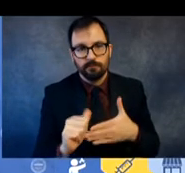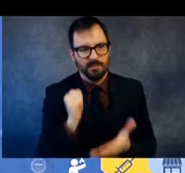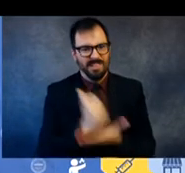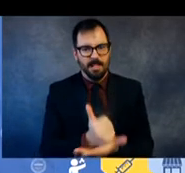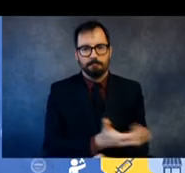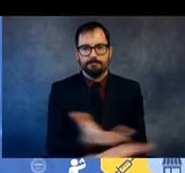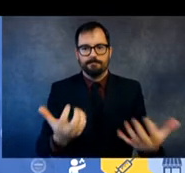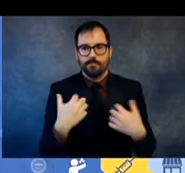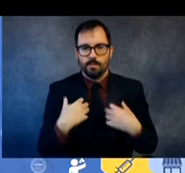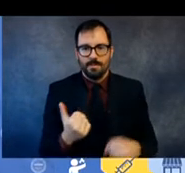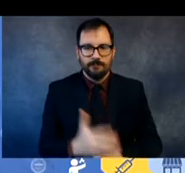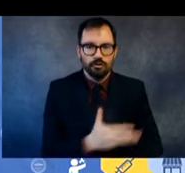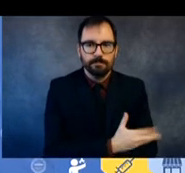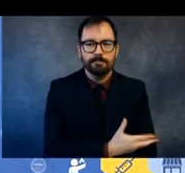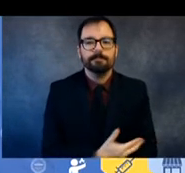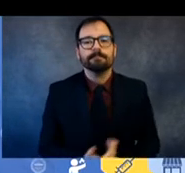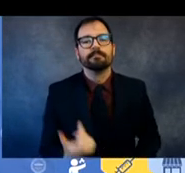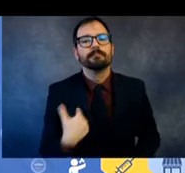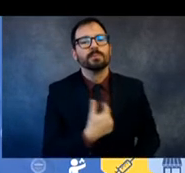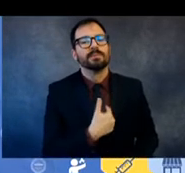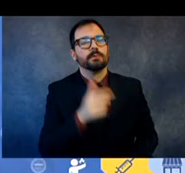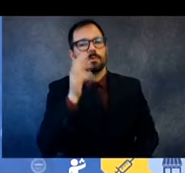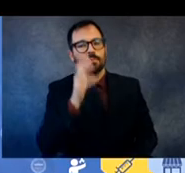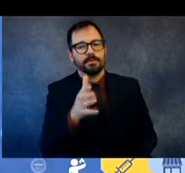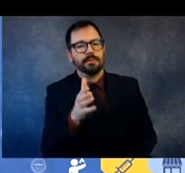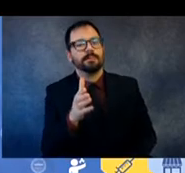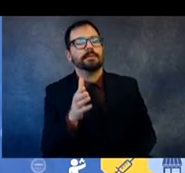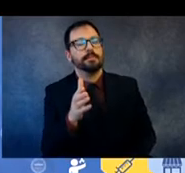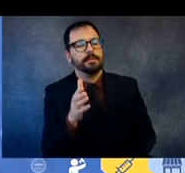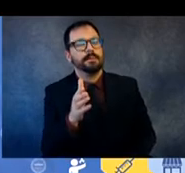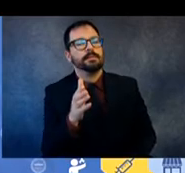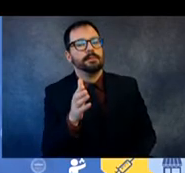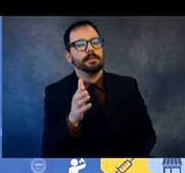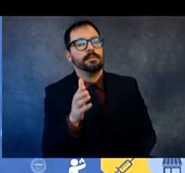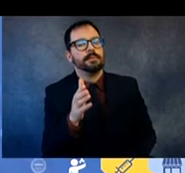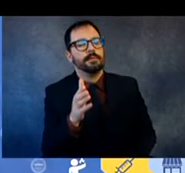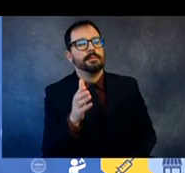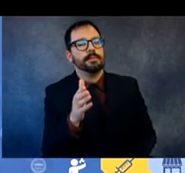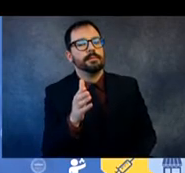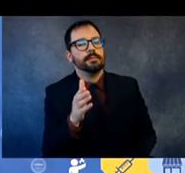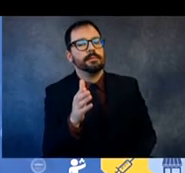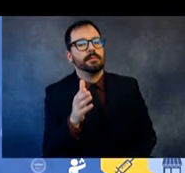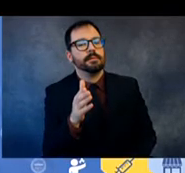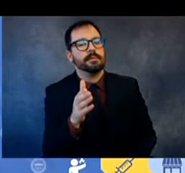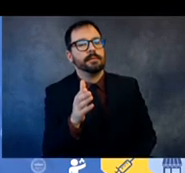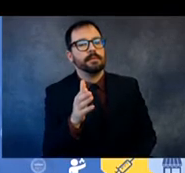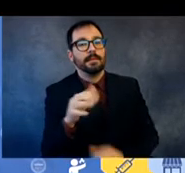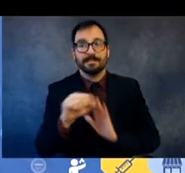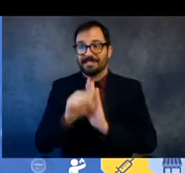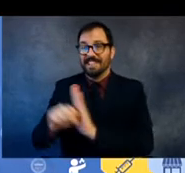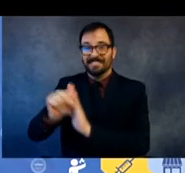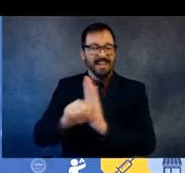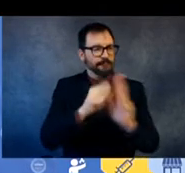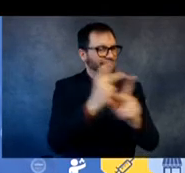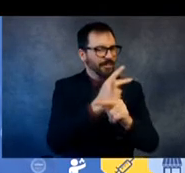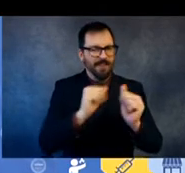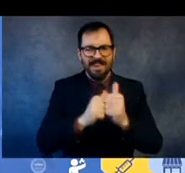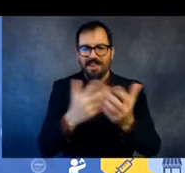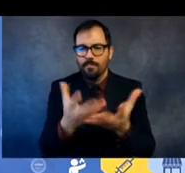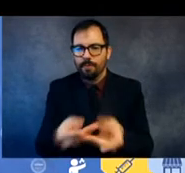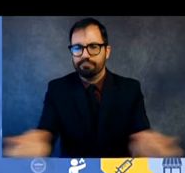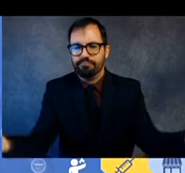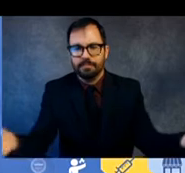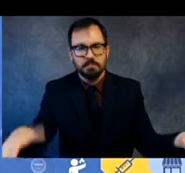effort. And we'll rely on individual states to set those guidelines, but the money will be there to